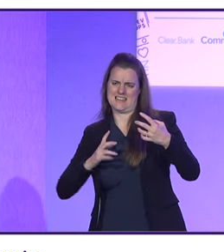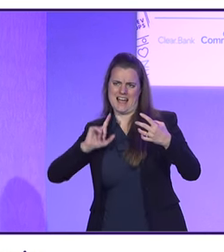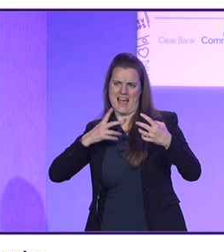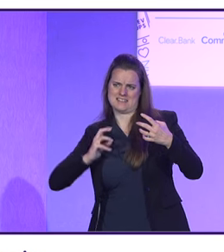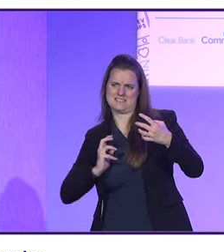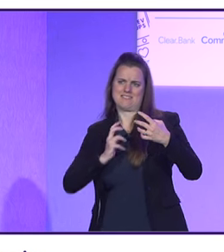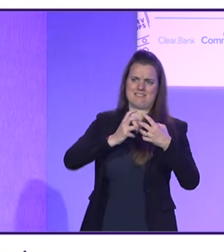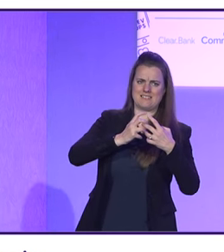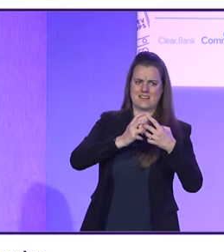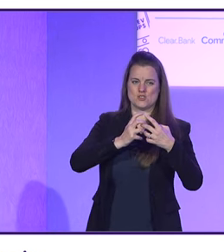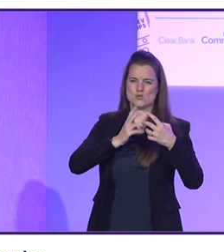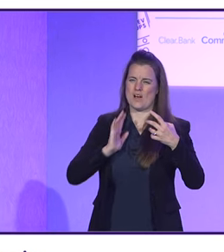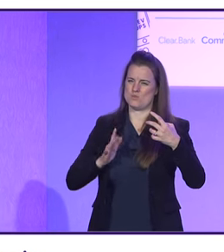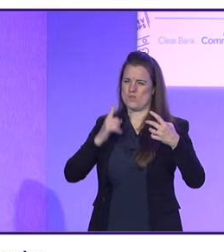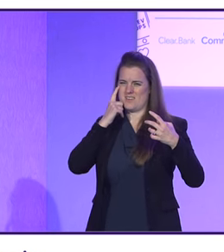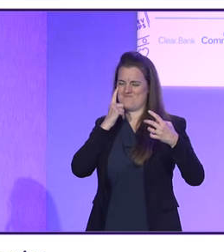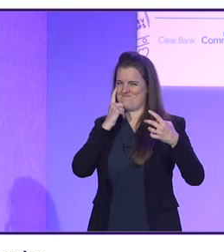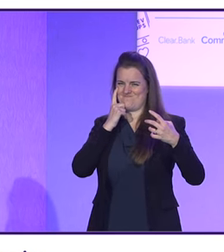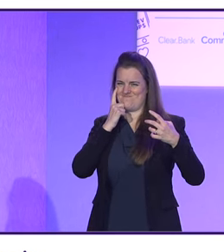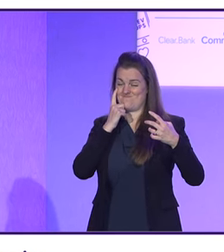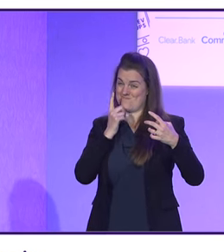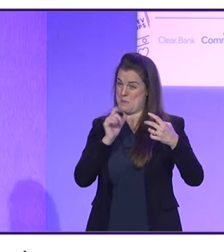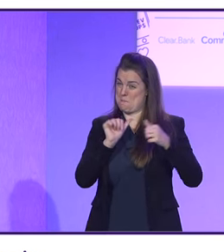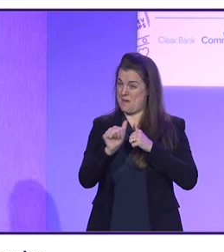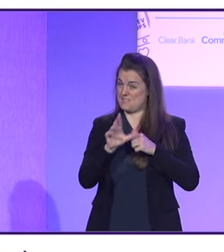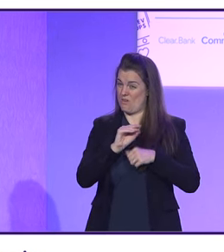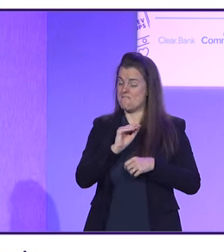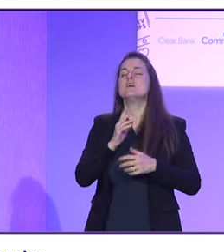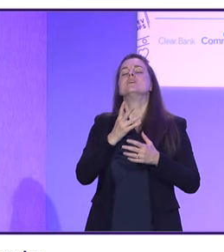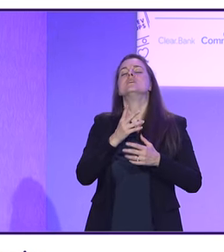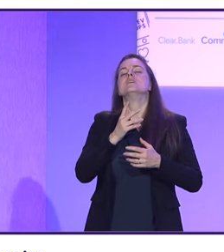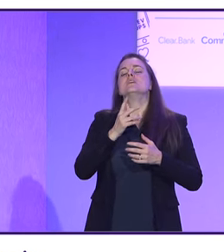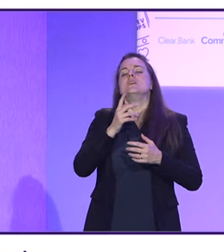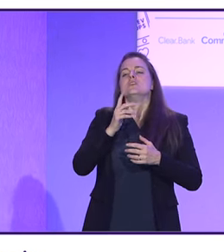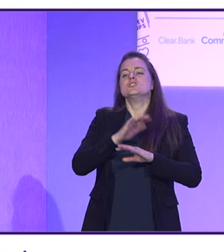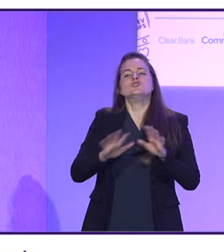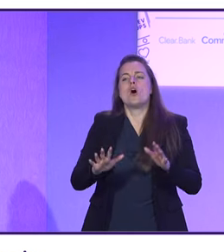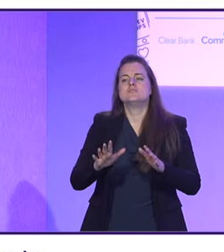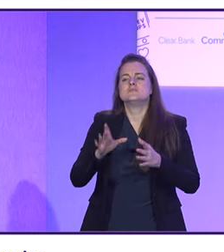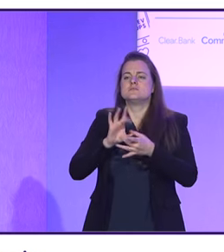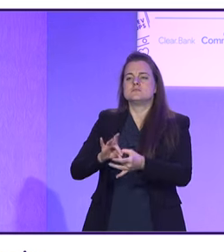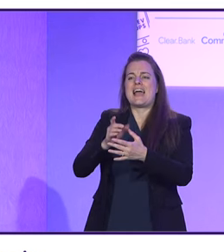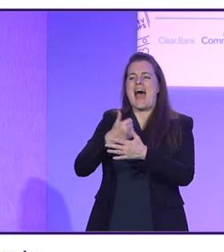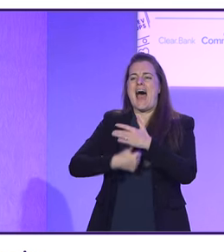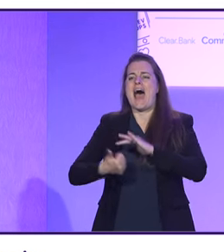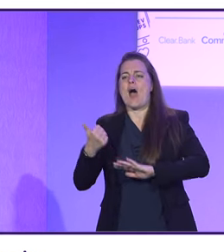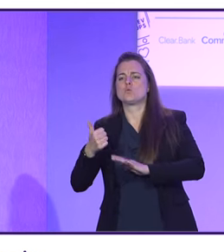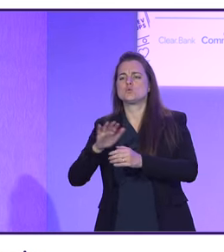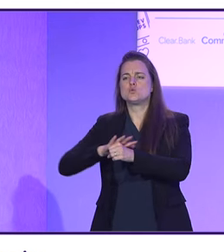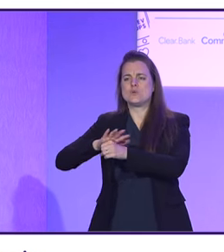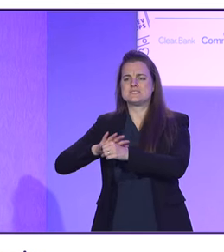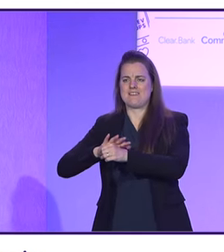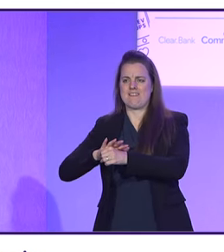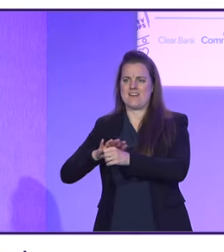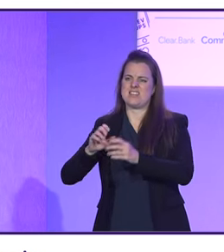This is really about not outsourcing the DevEx process at your company, the platform at your